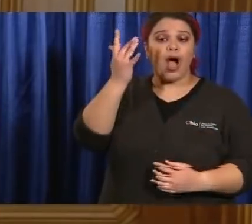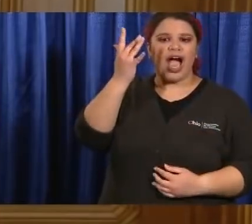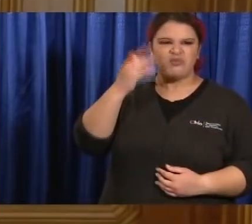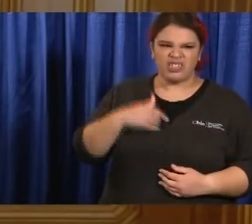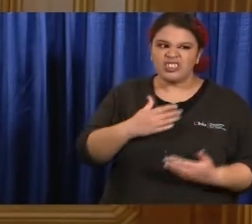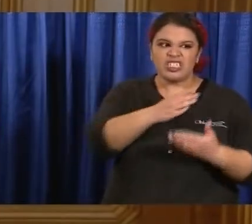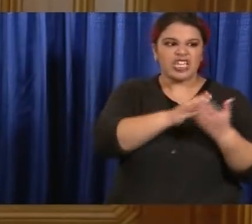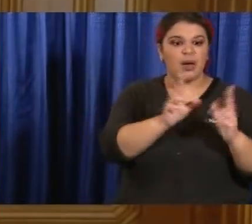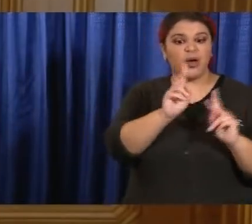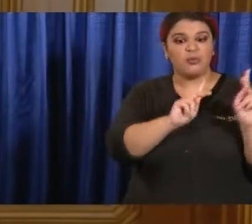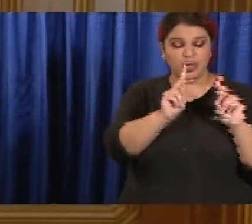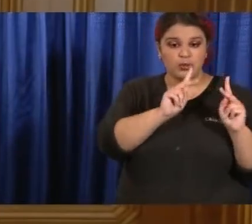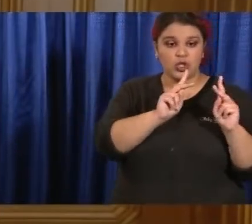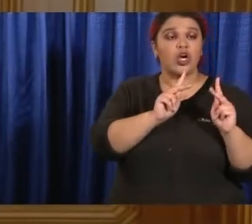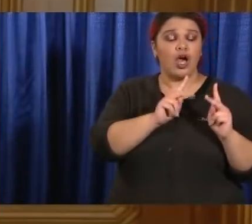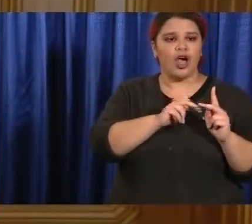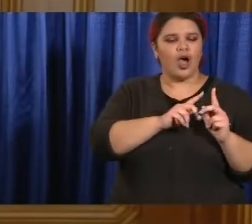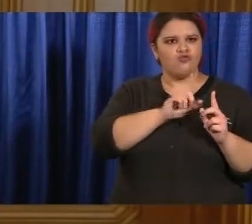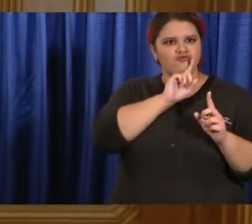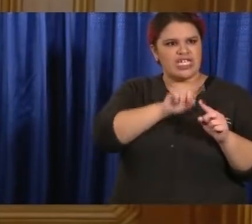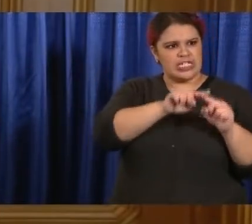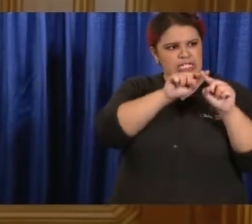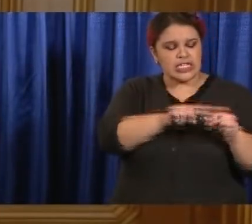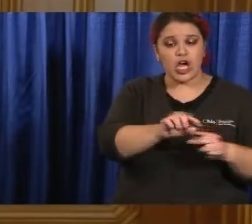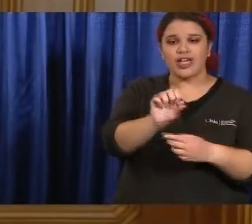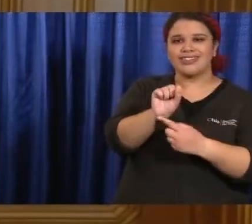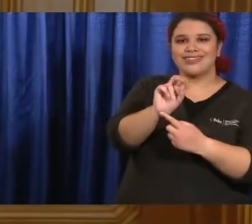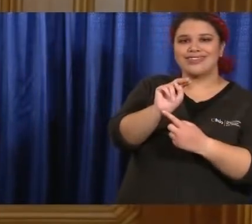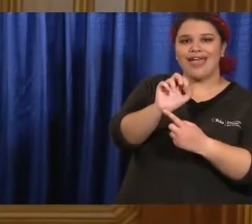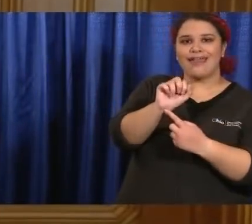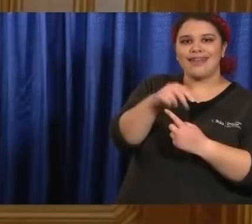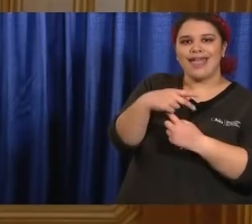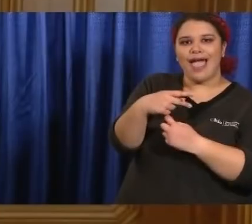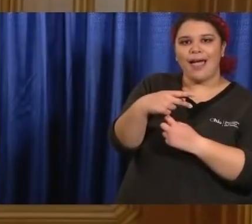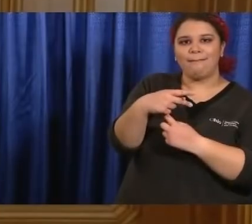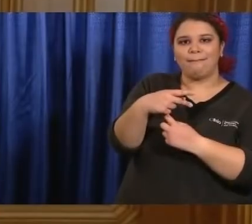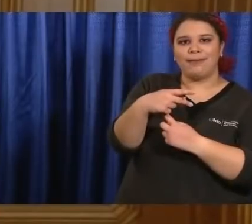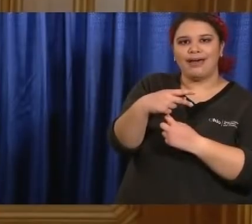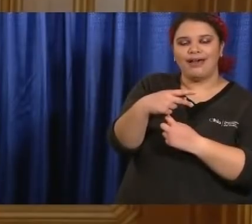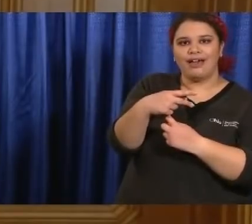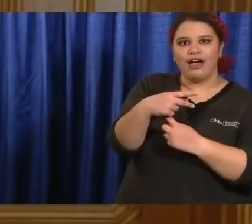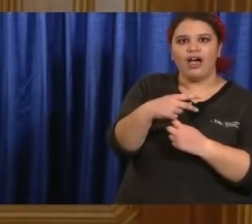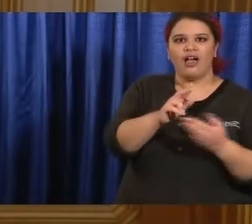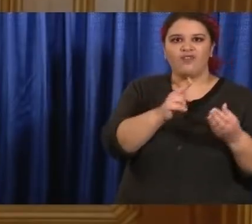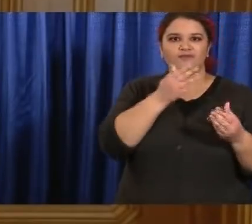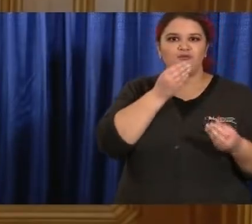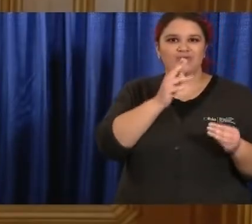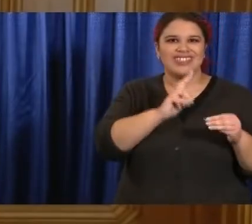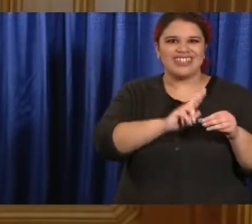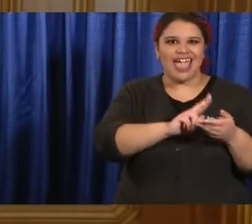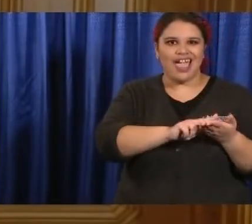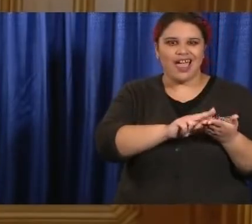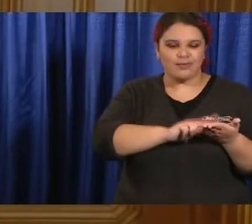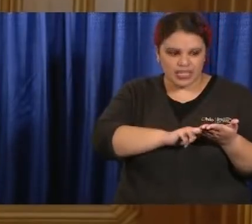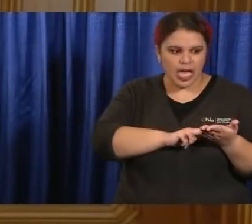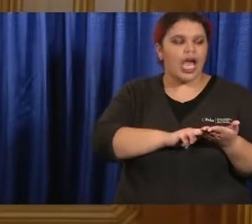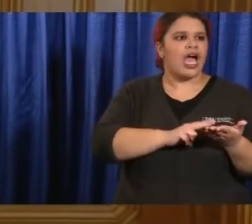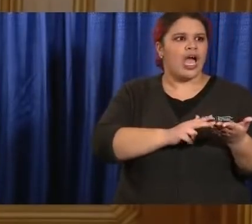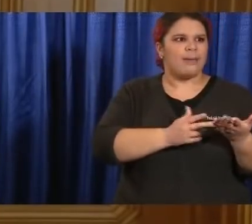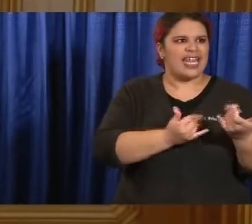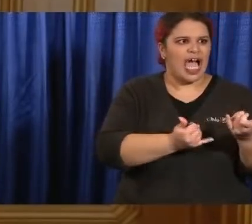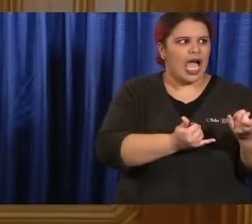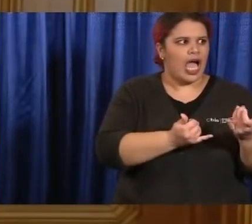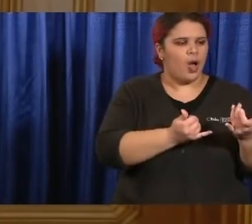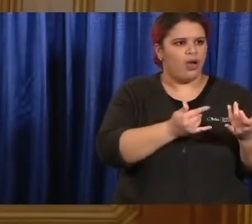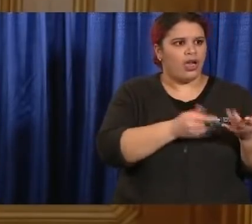So specific question would be, have you thought about that request for the $25 million? And then more generally, what